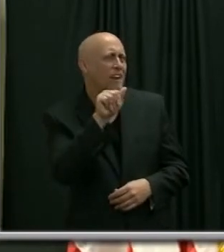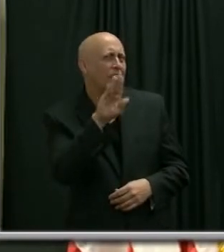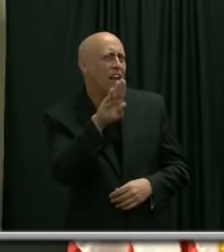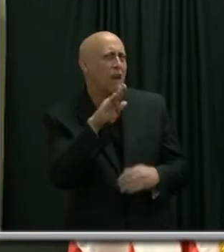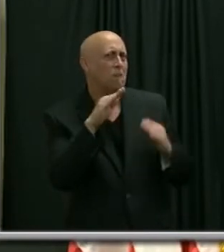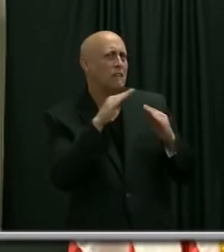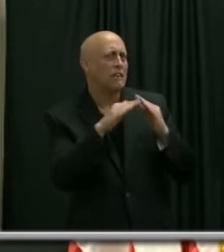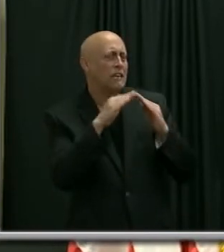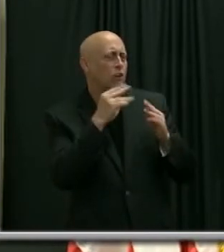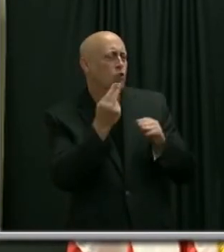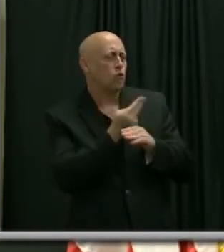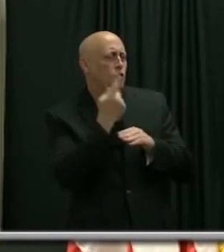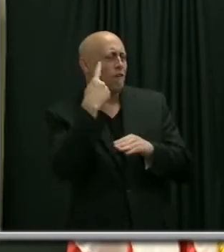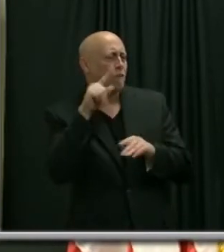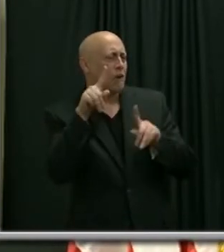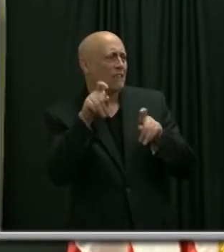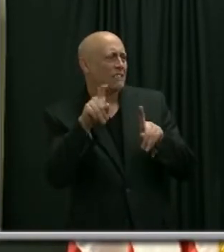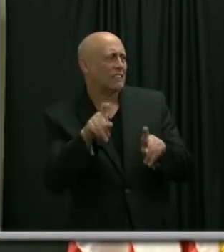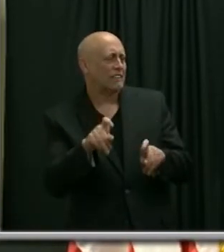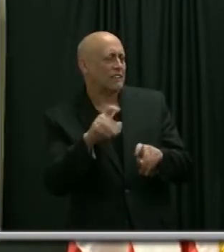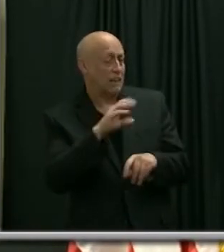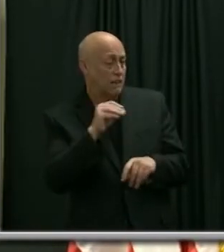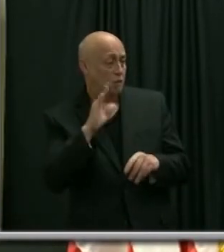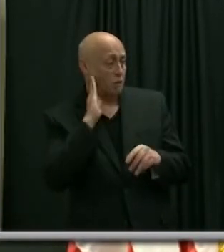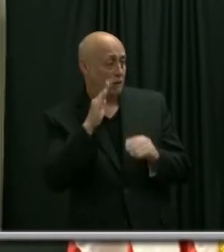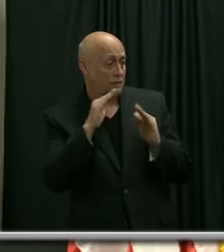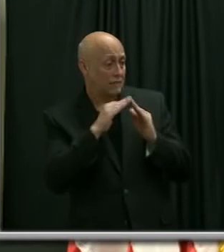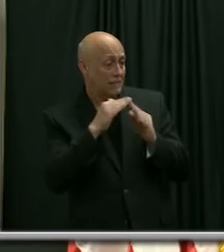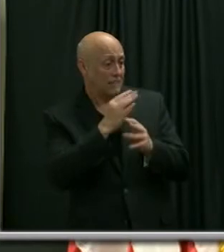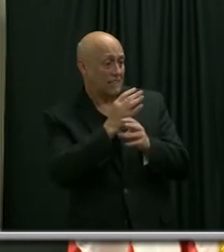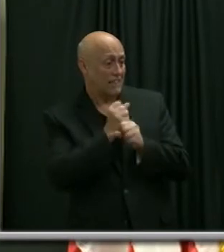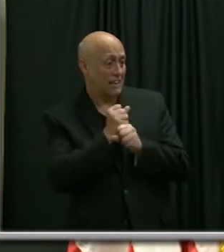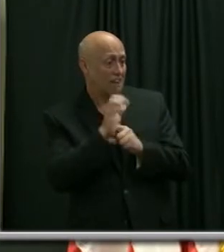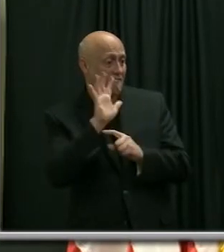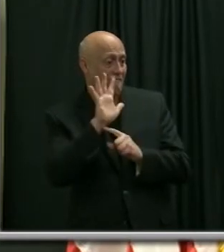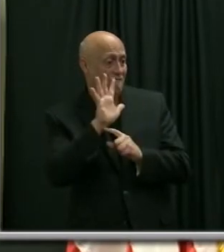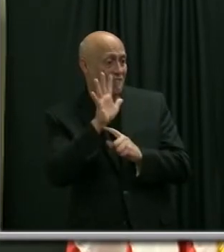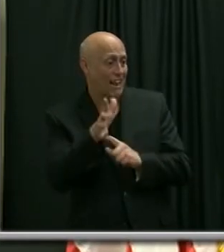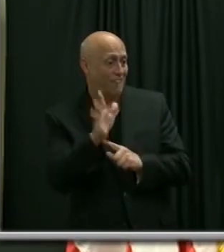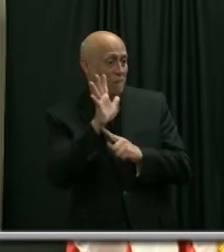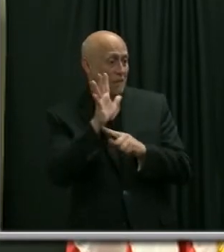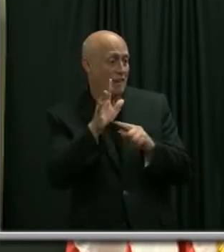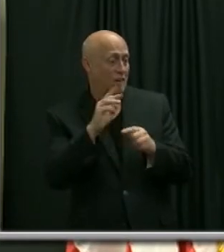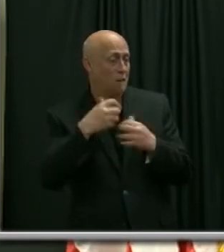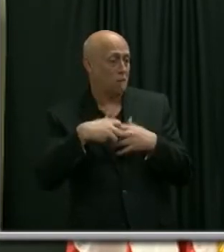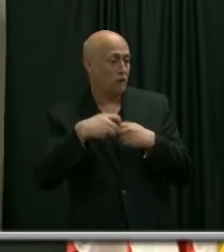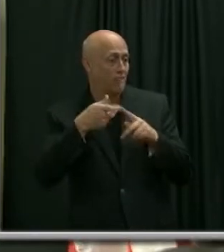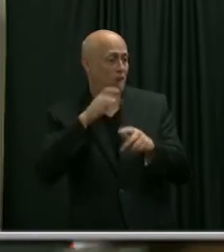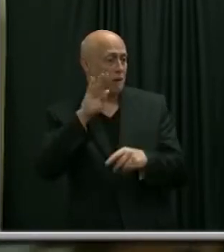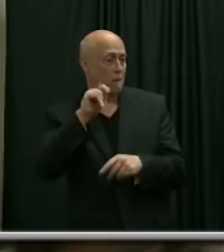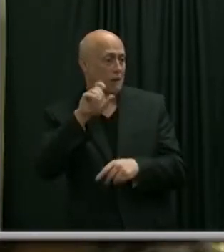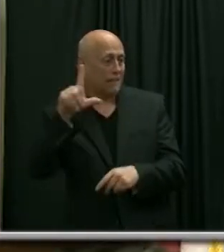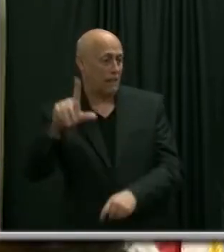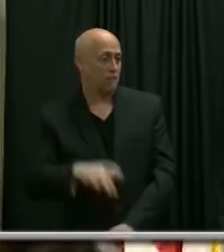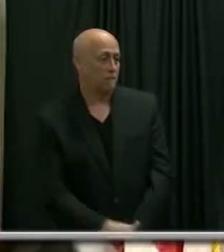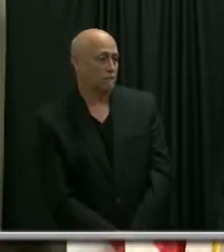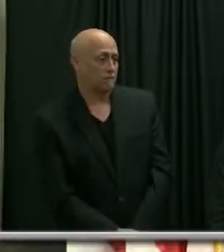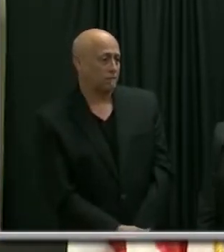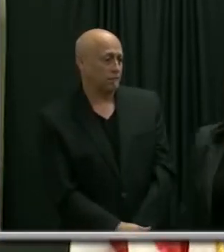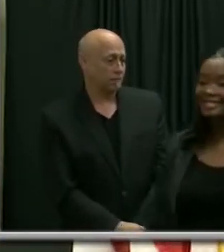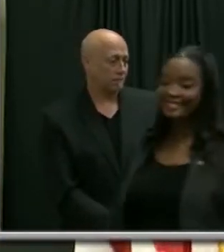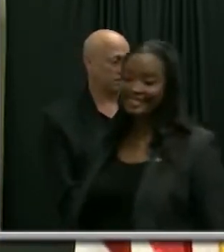using for the testing? And also, is the city going to get the 5-minute machine from Battelle?